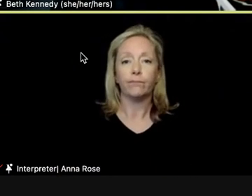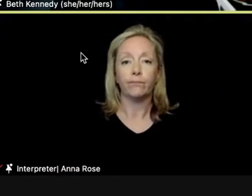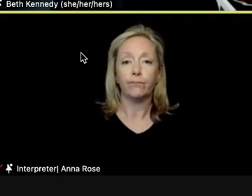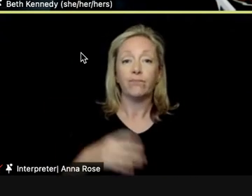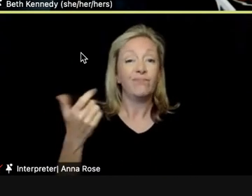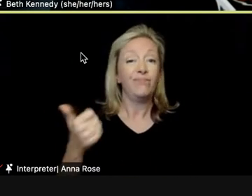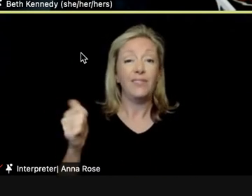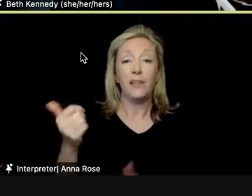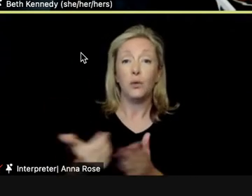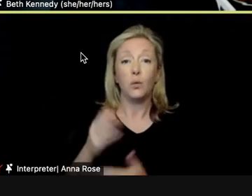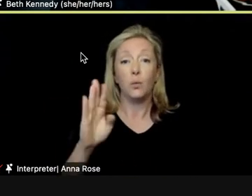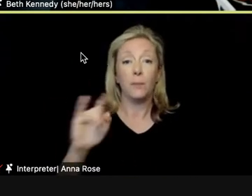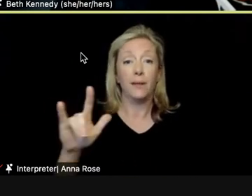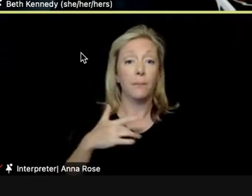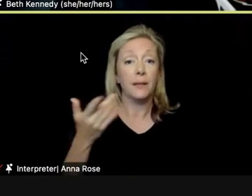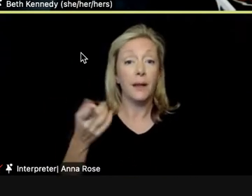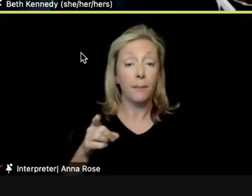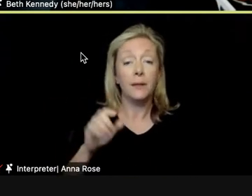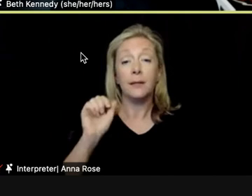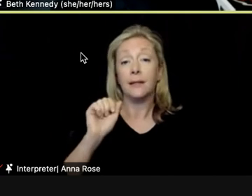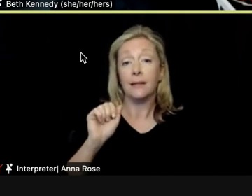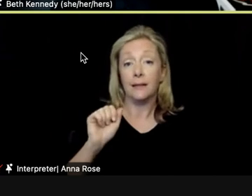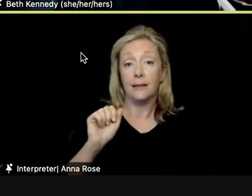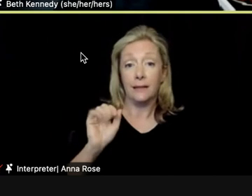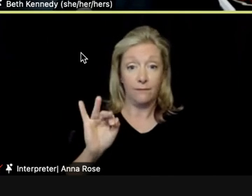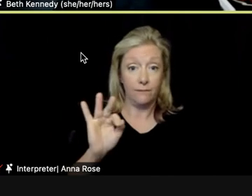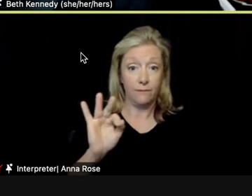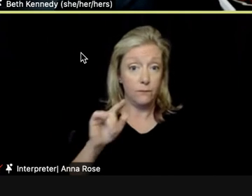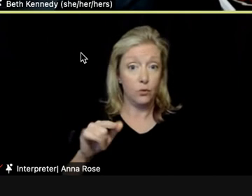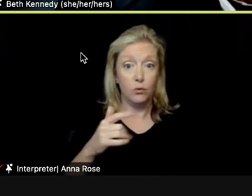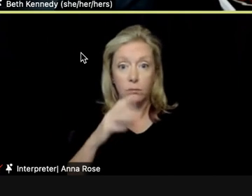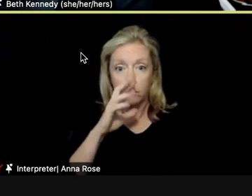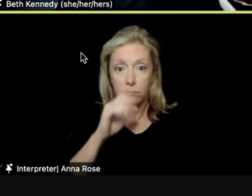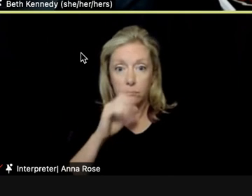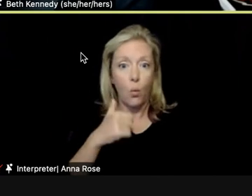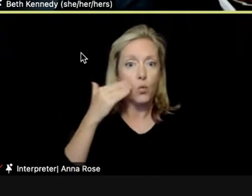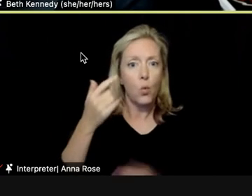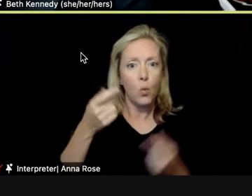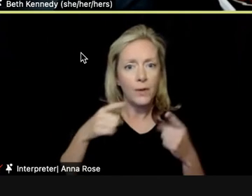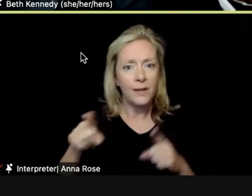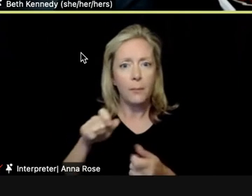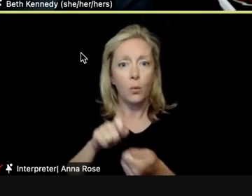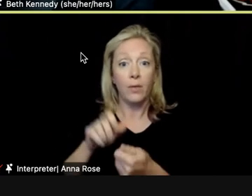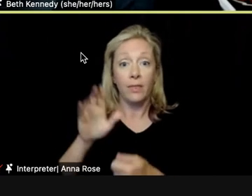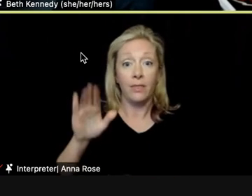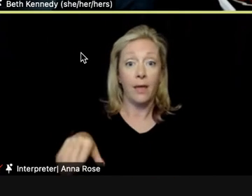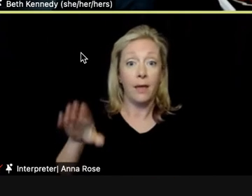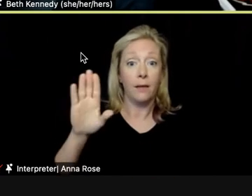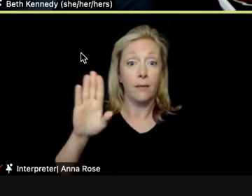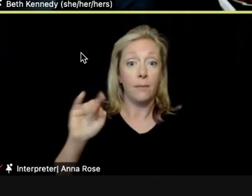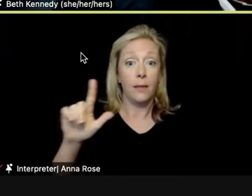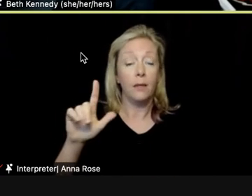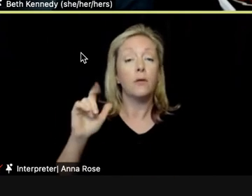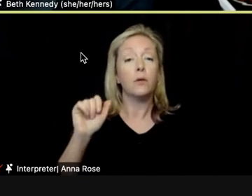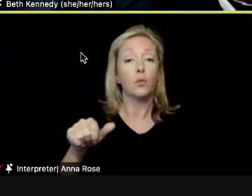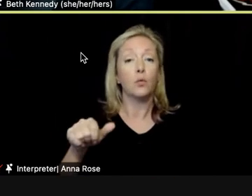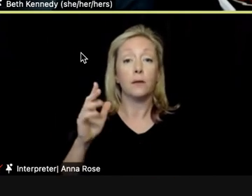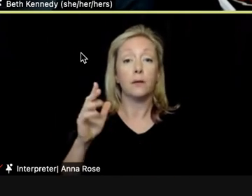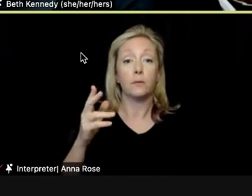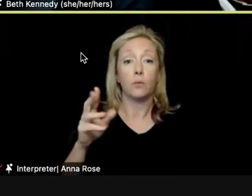does. If you want to stay up and current on what's going on with that act, you can go